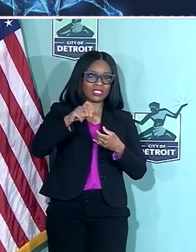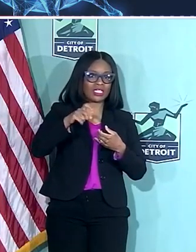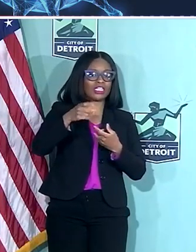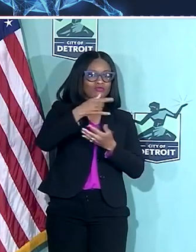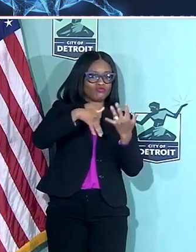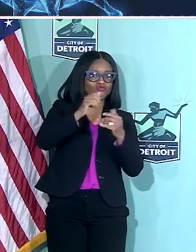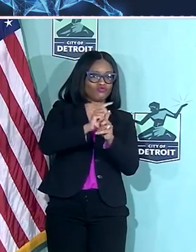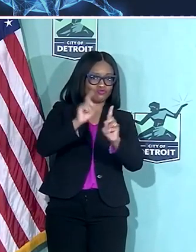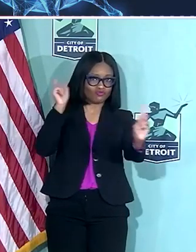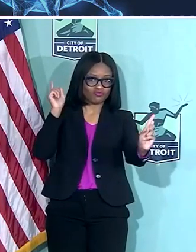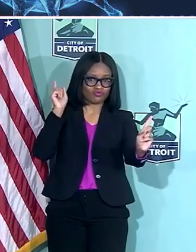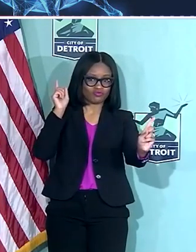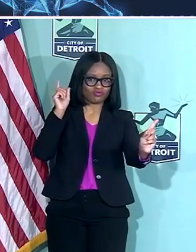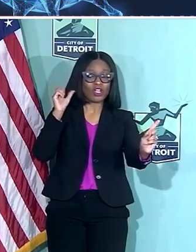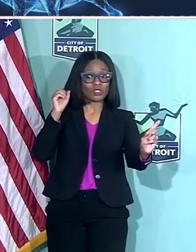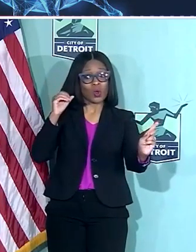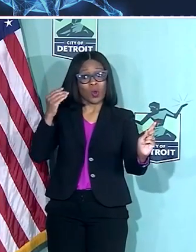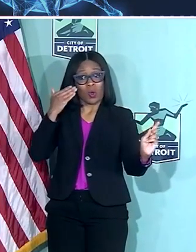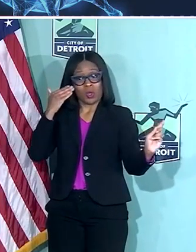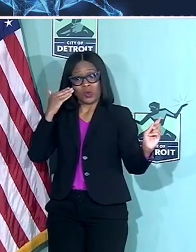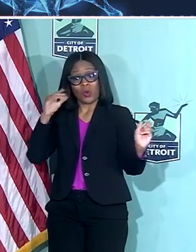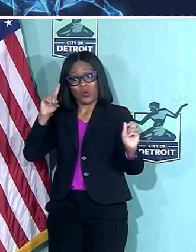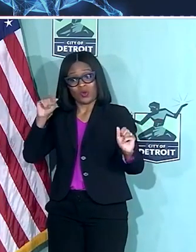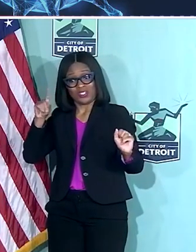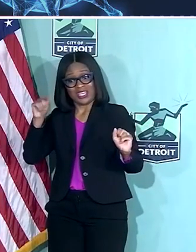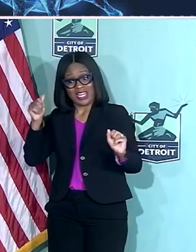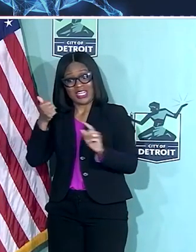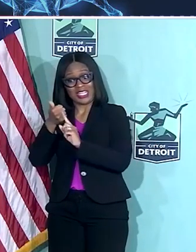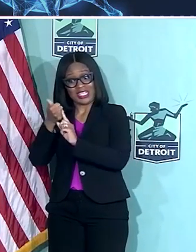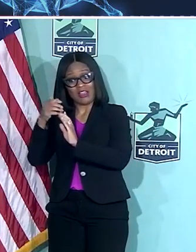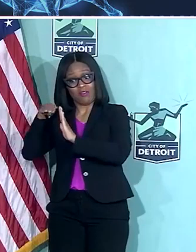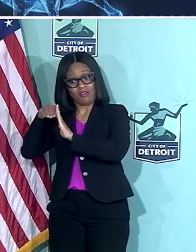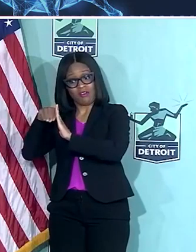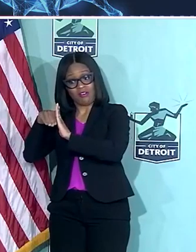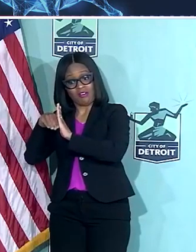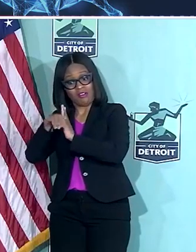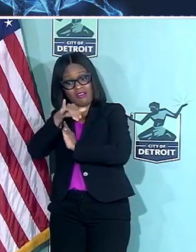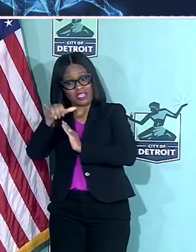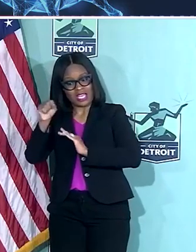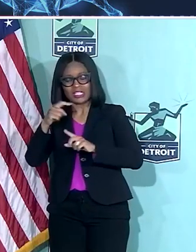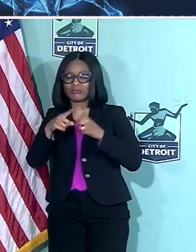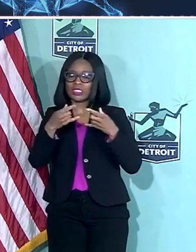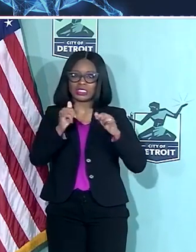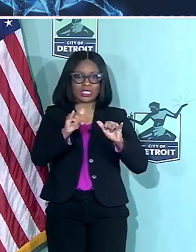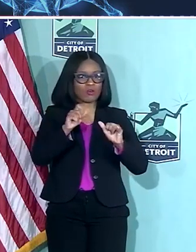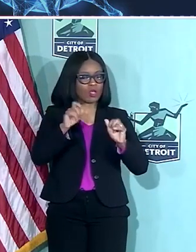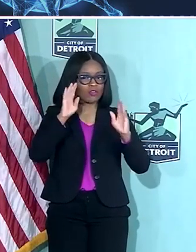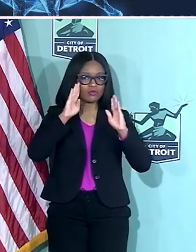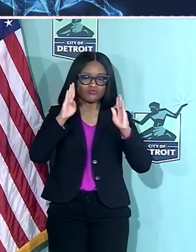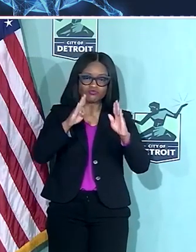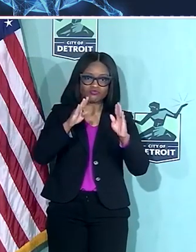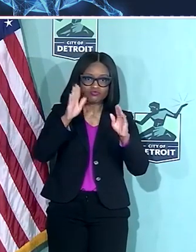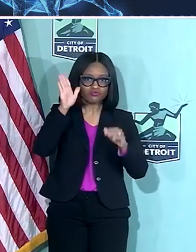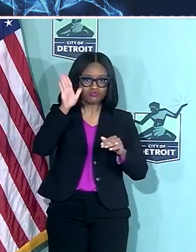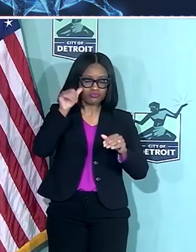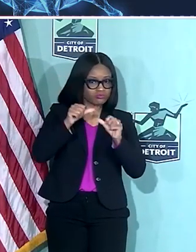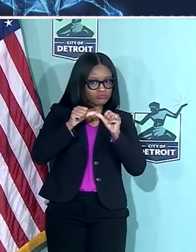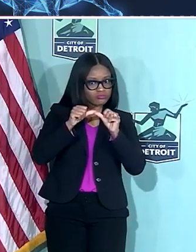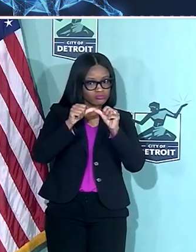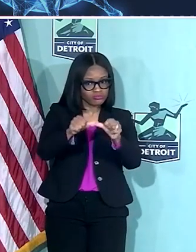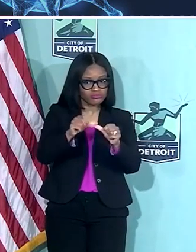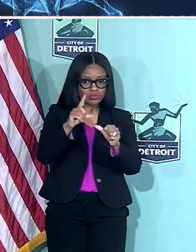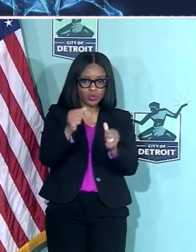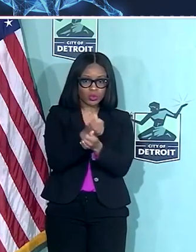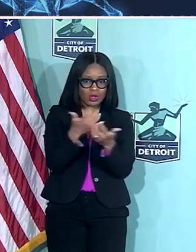weekly data may be promising, we have to remain focused so that this downward trend of COVID-19 in our community may